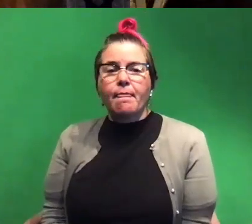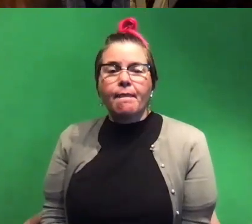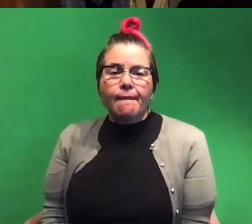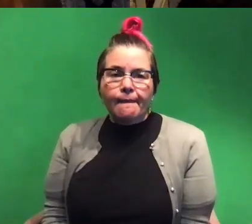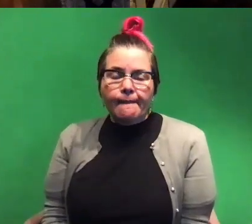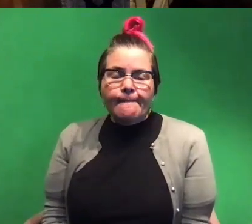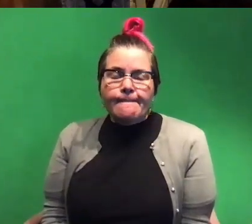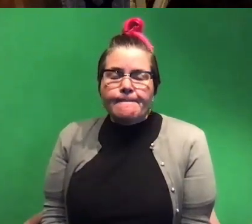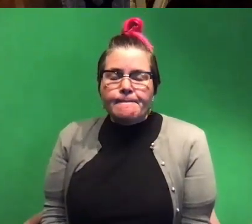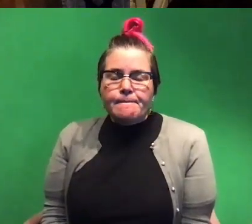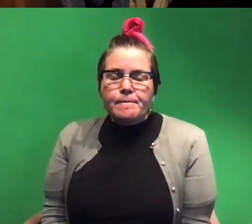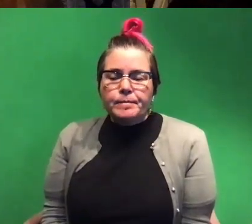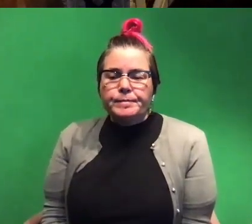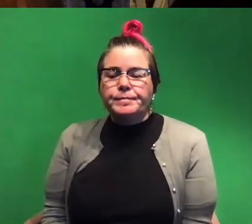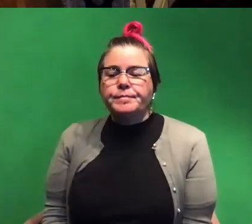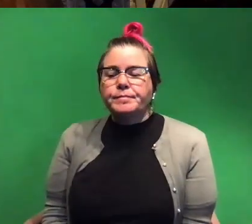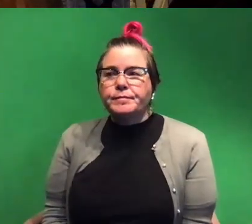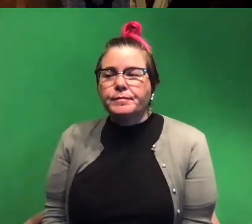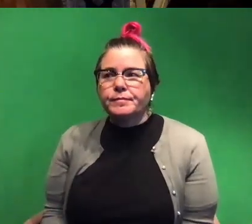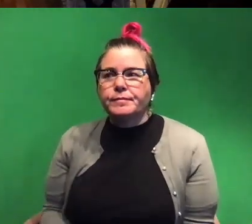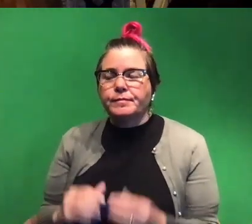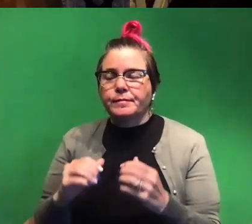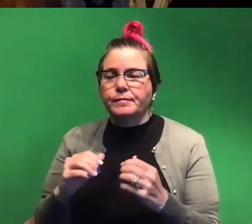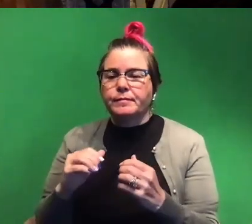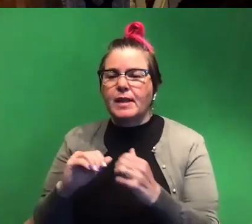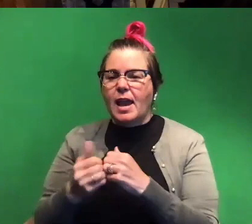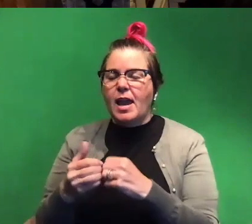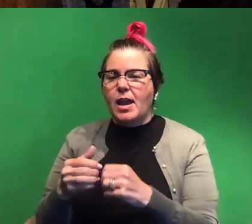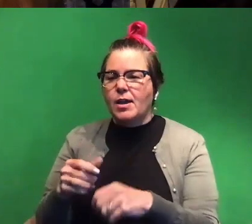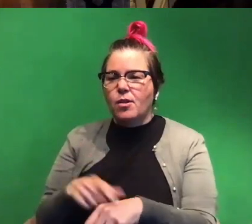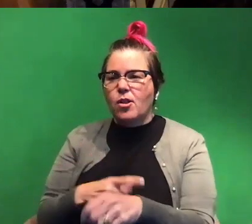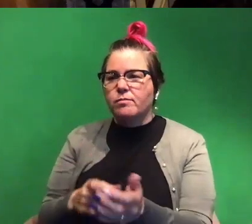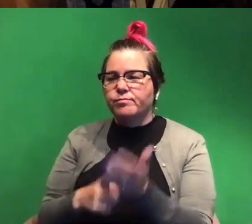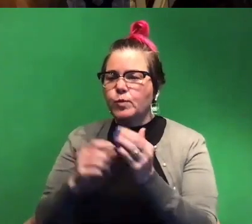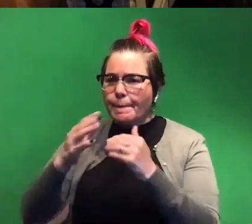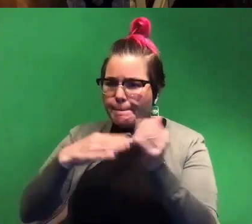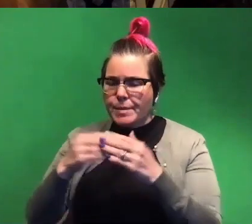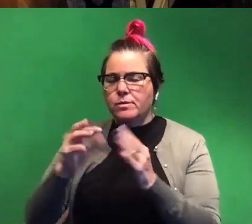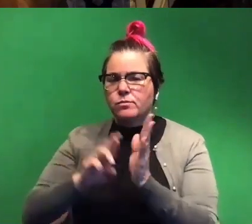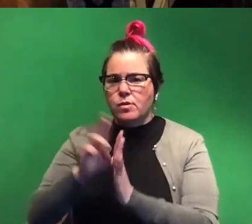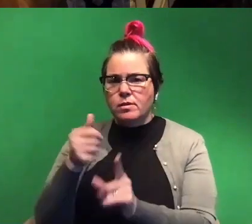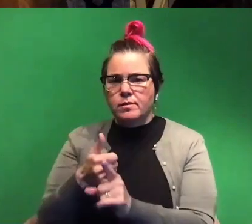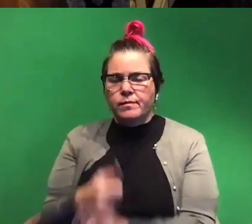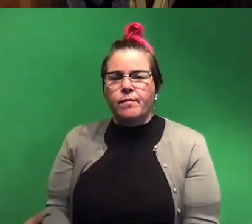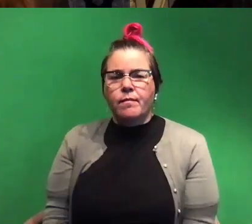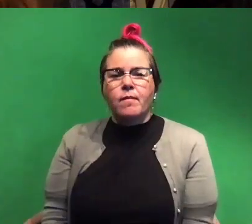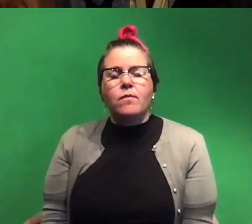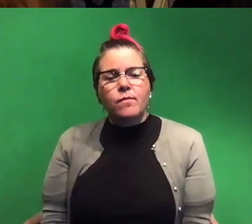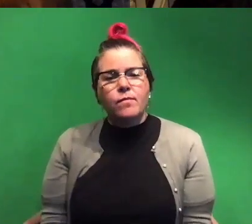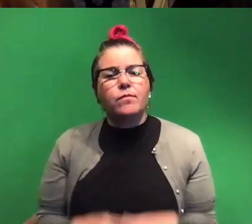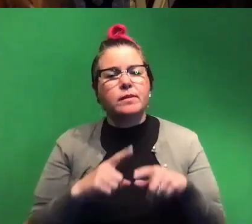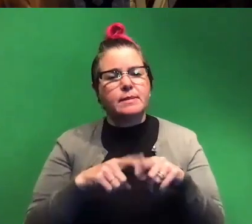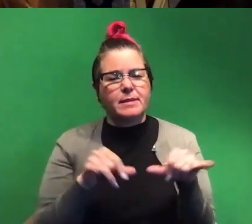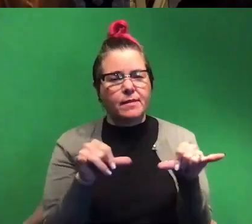The next question is, how long does it take to build a space rocket? So it depends on the